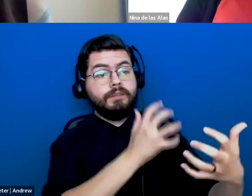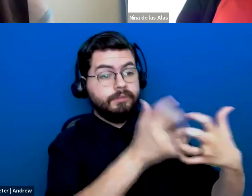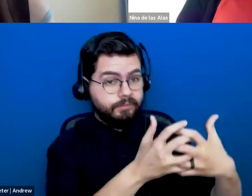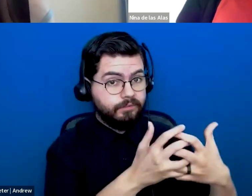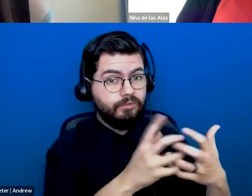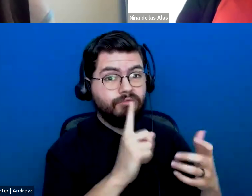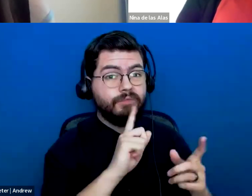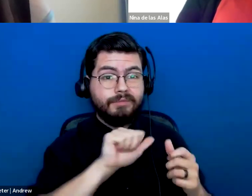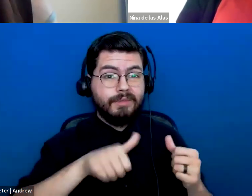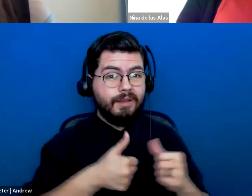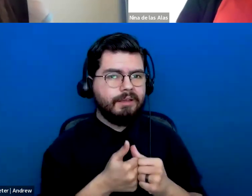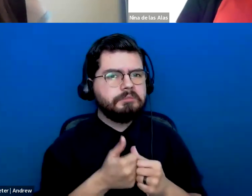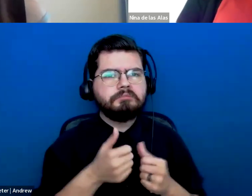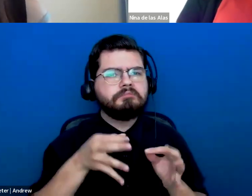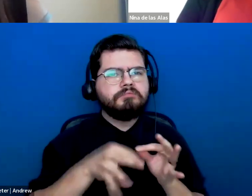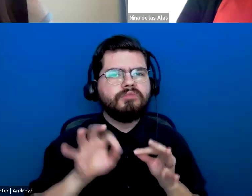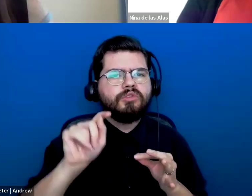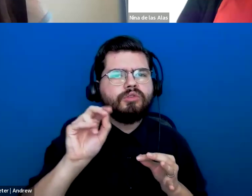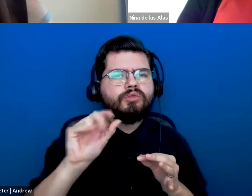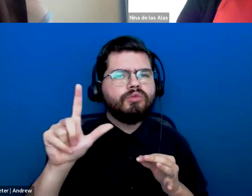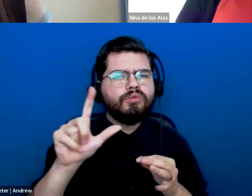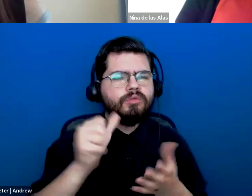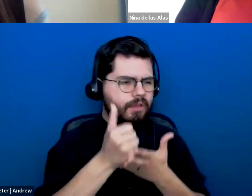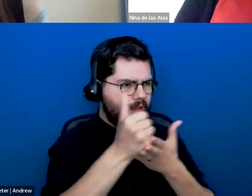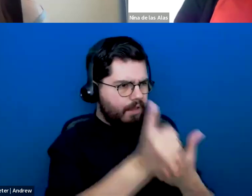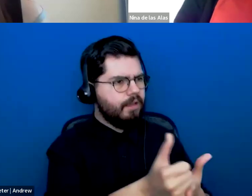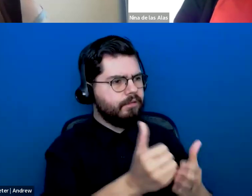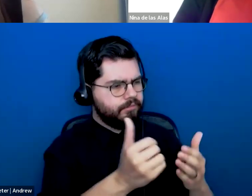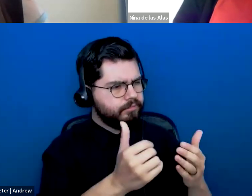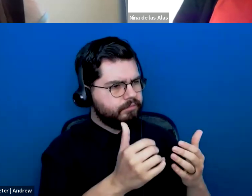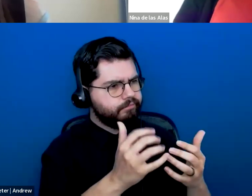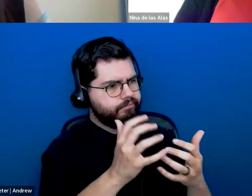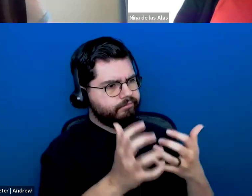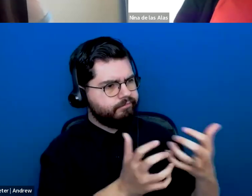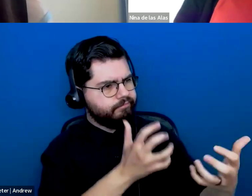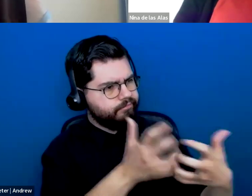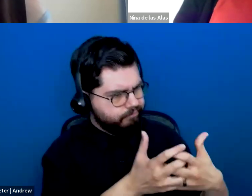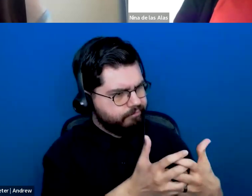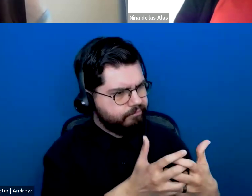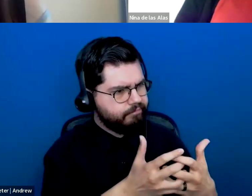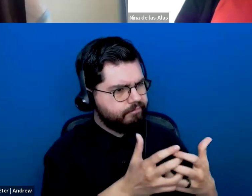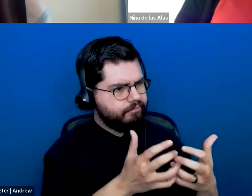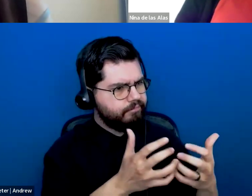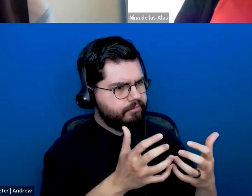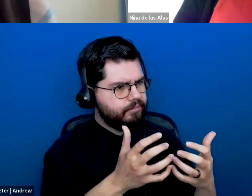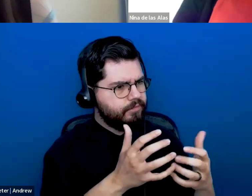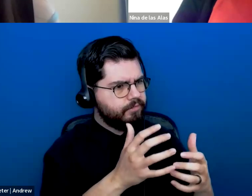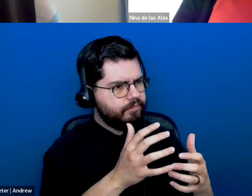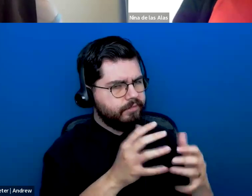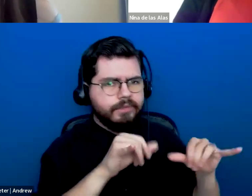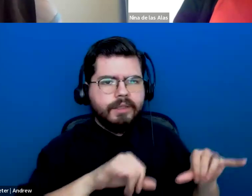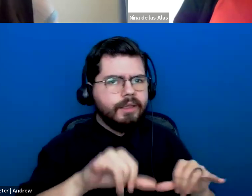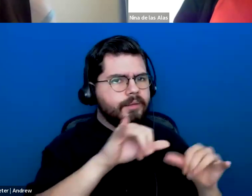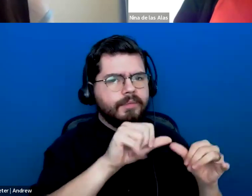can actually do, what they can truly do. And the accommodations just level the playing field, not